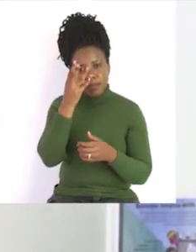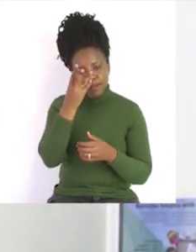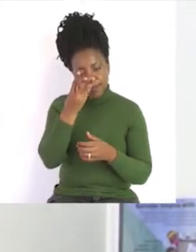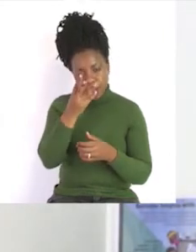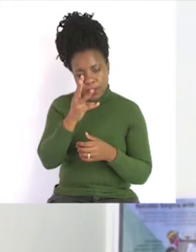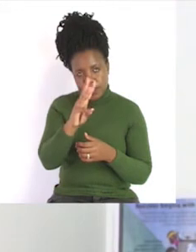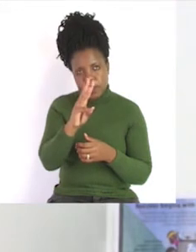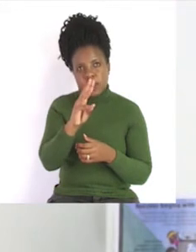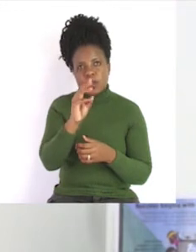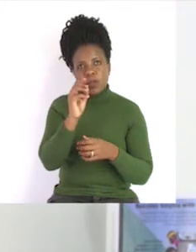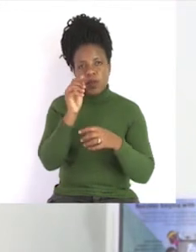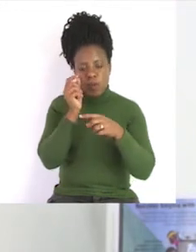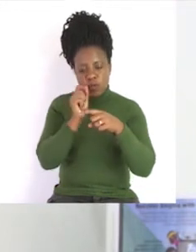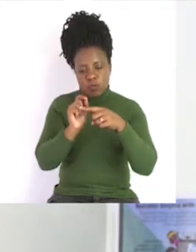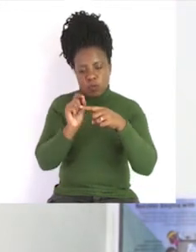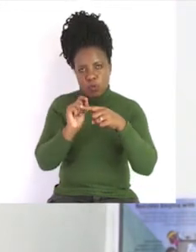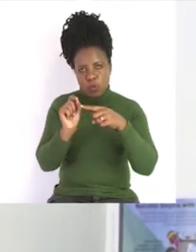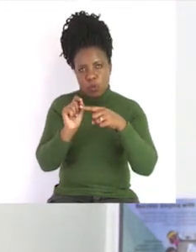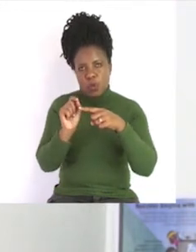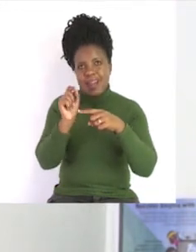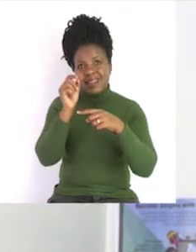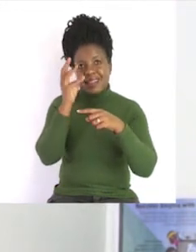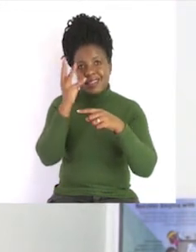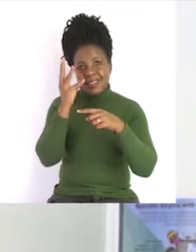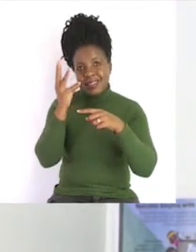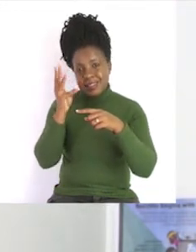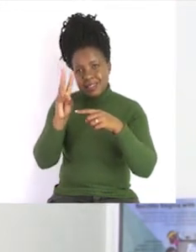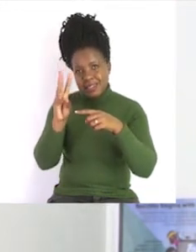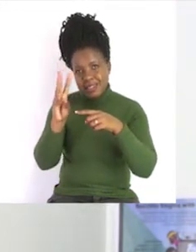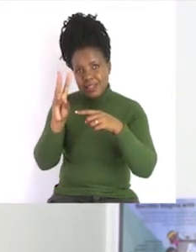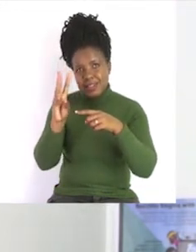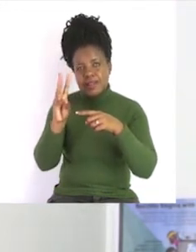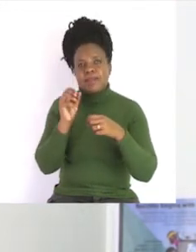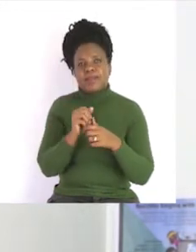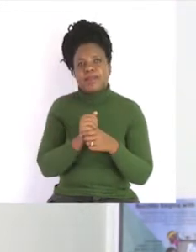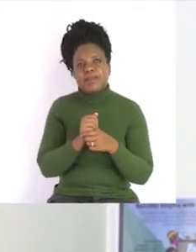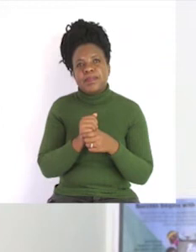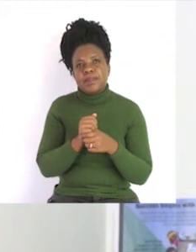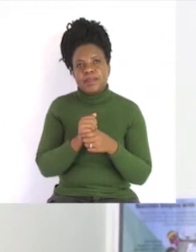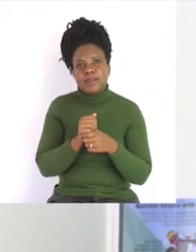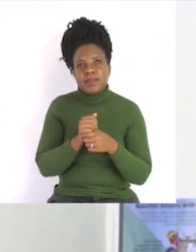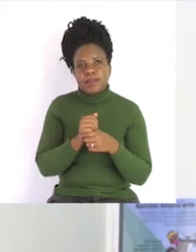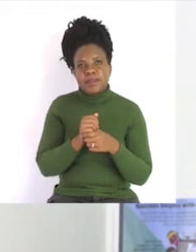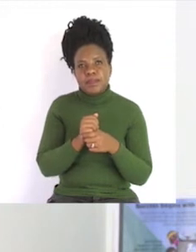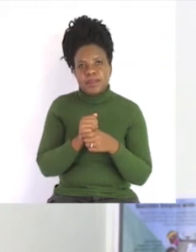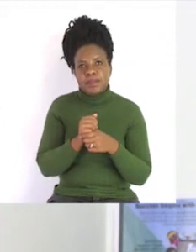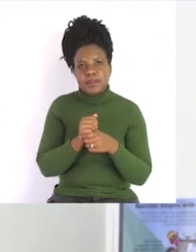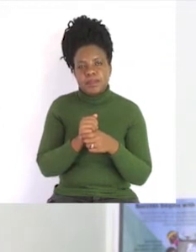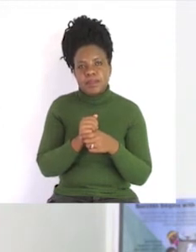go in, how many times, Clarice? 6 times. It will go in 6 times. So we will write 6